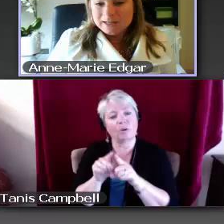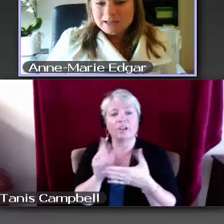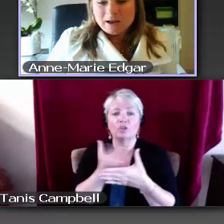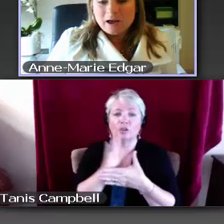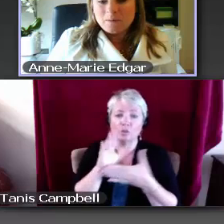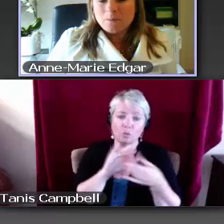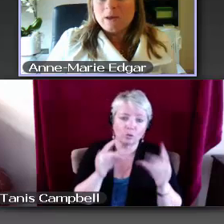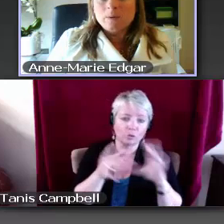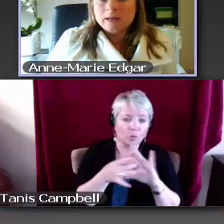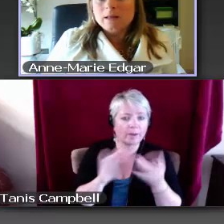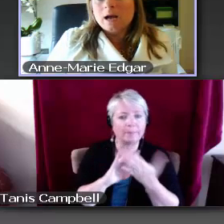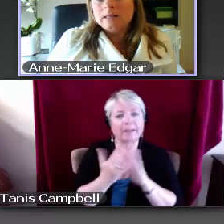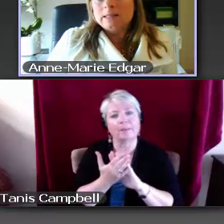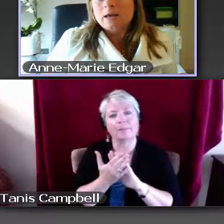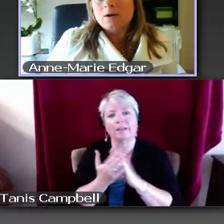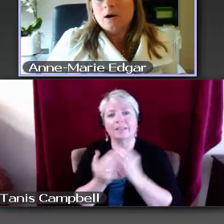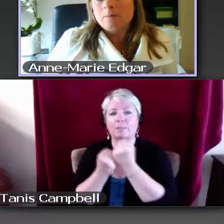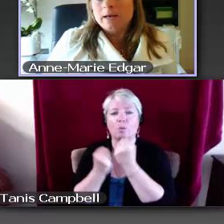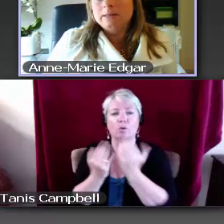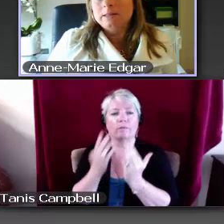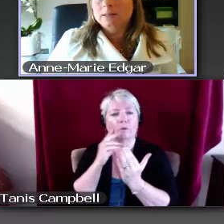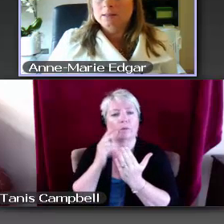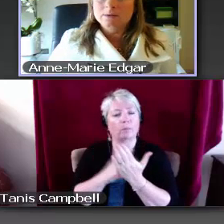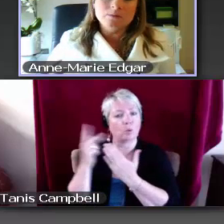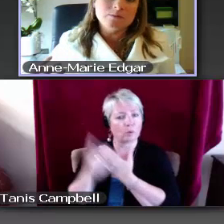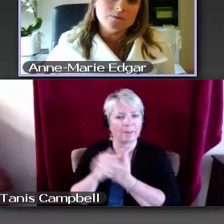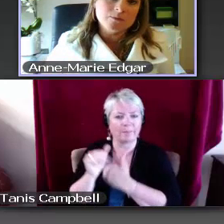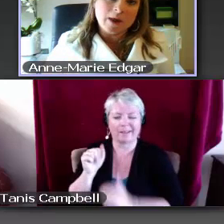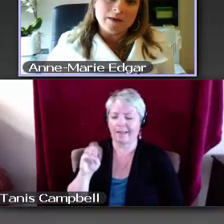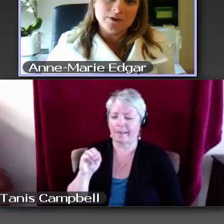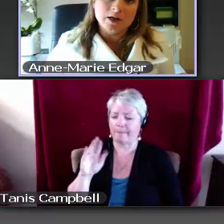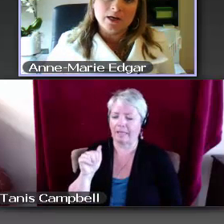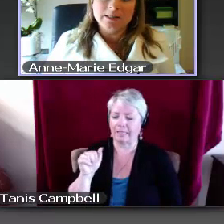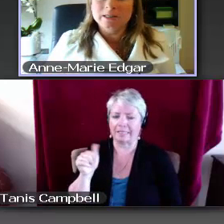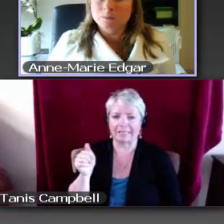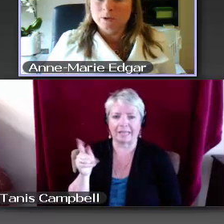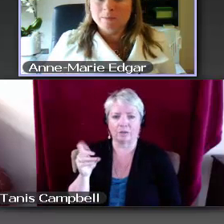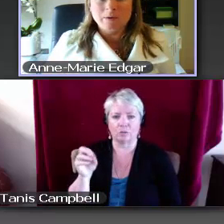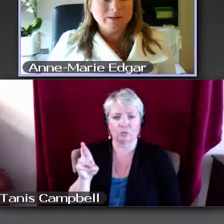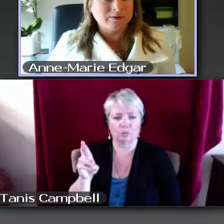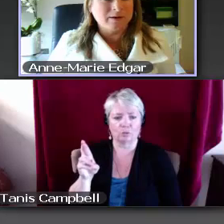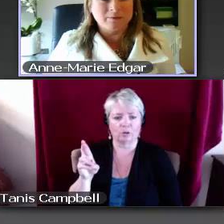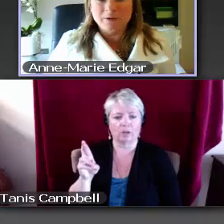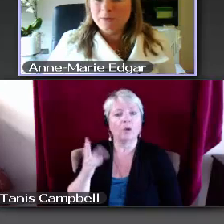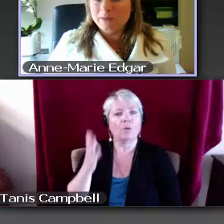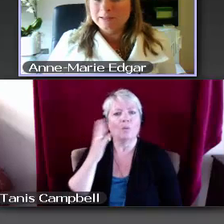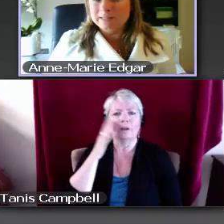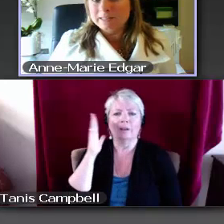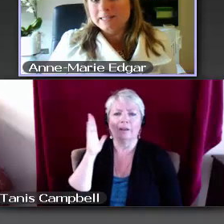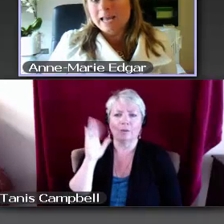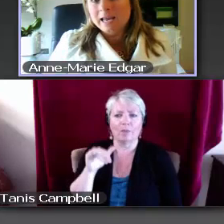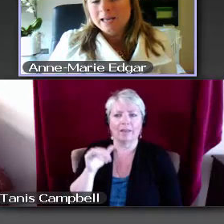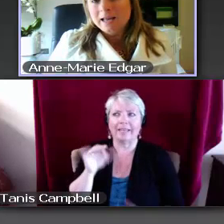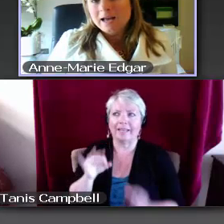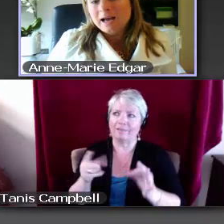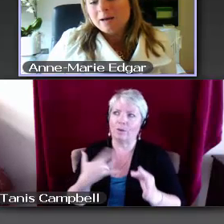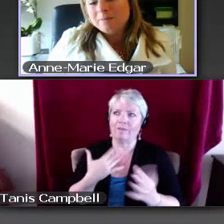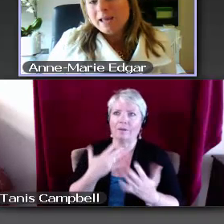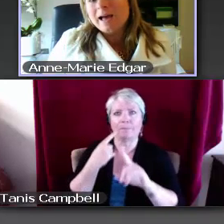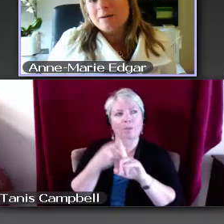ambassador. We realize that our best advertising is word of mouth, so if you have good things to